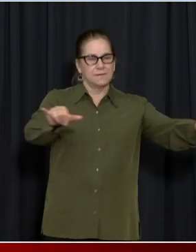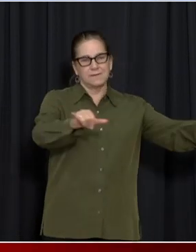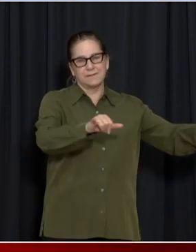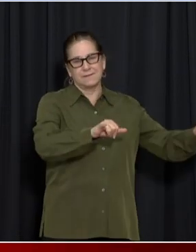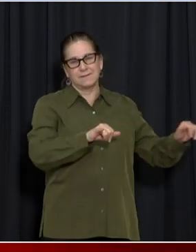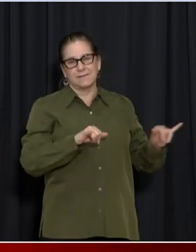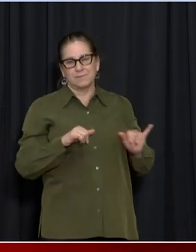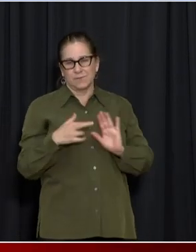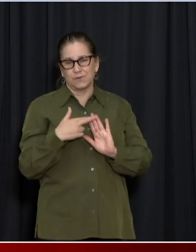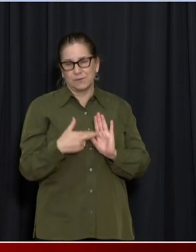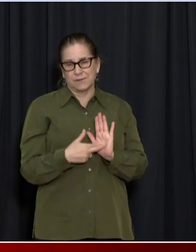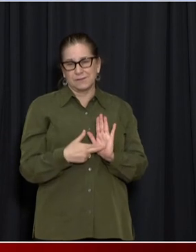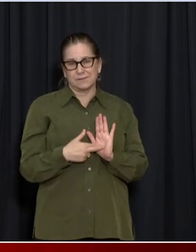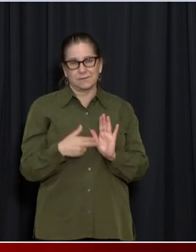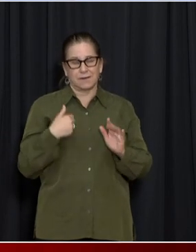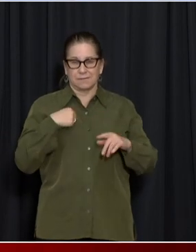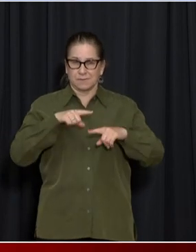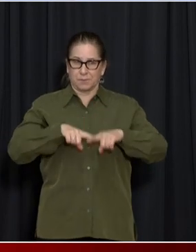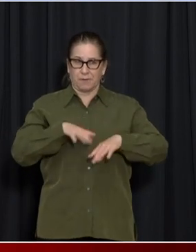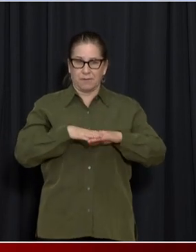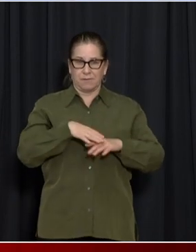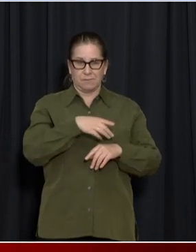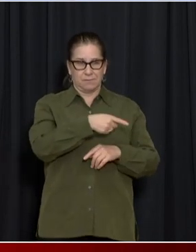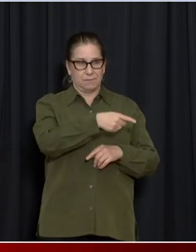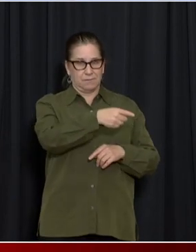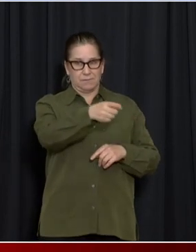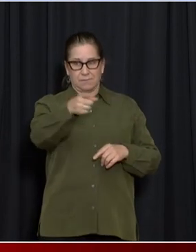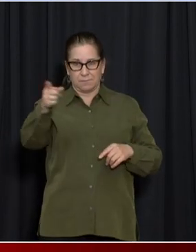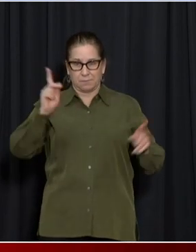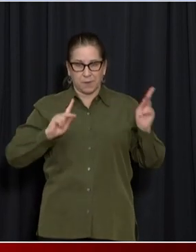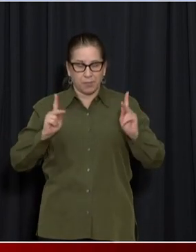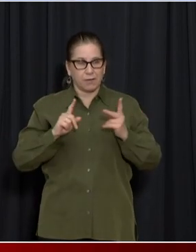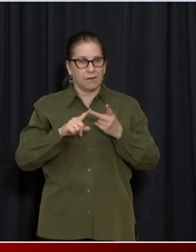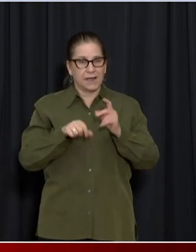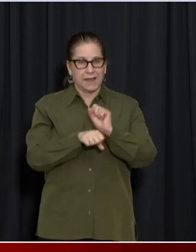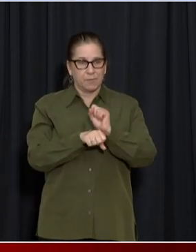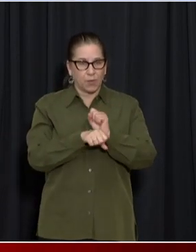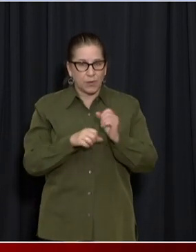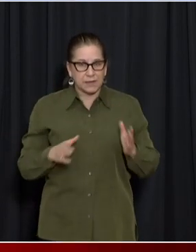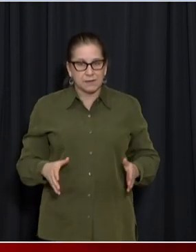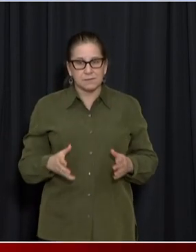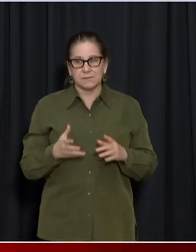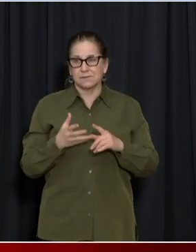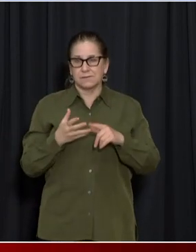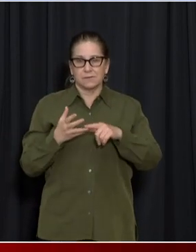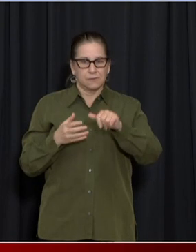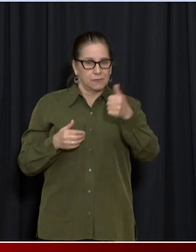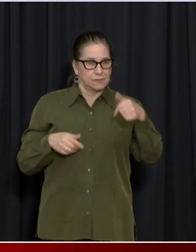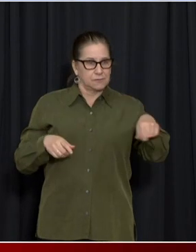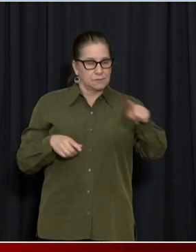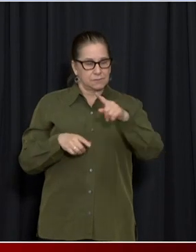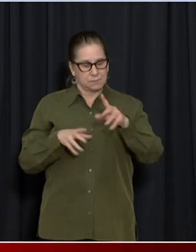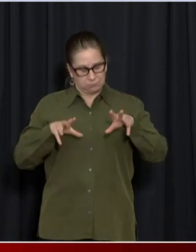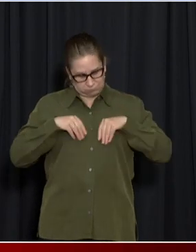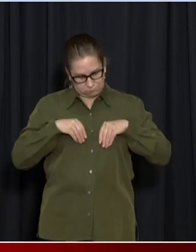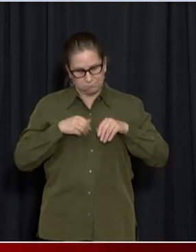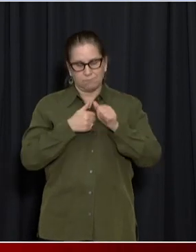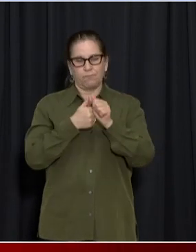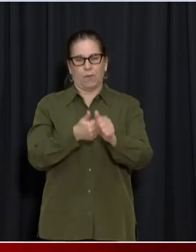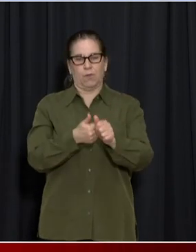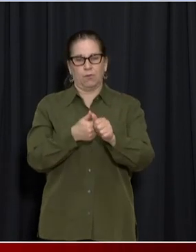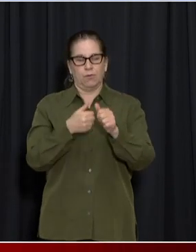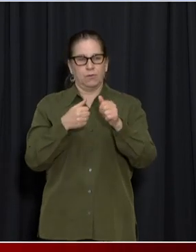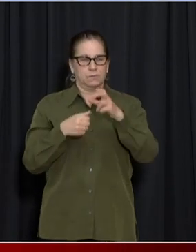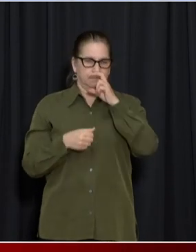individuals, employers, and venues to adopt these rigorous safeguards to reduce risk, even as